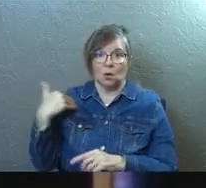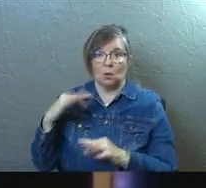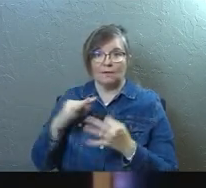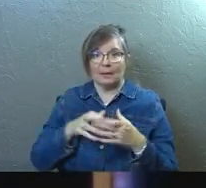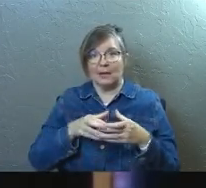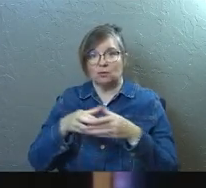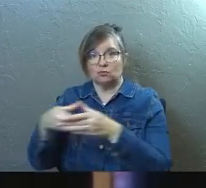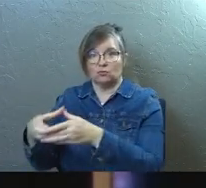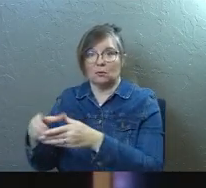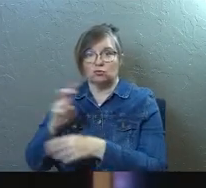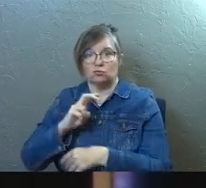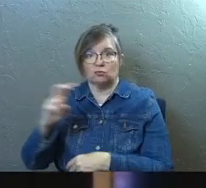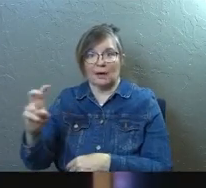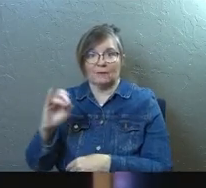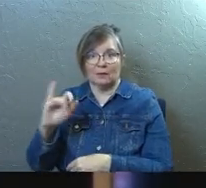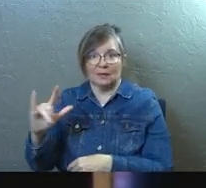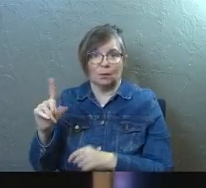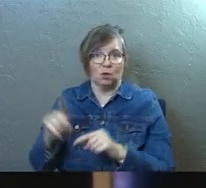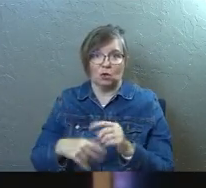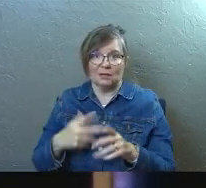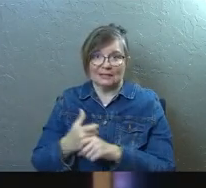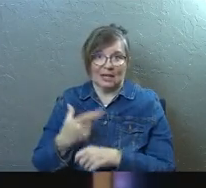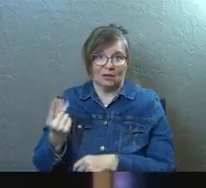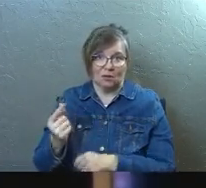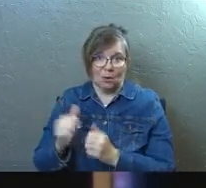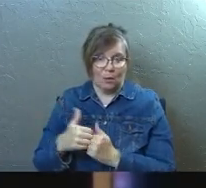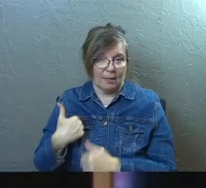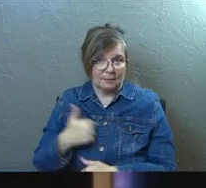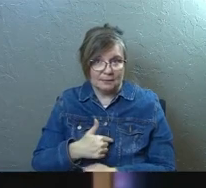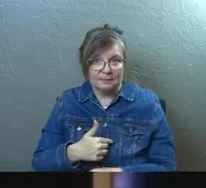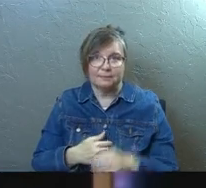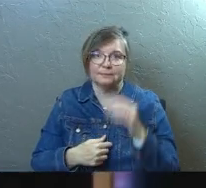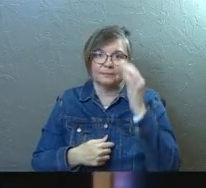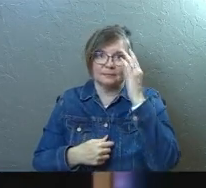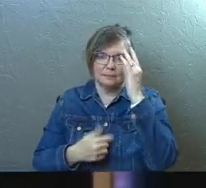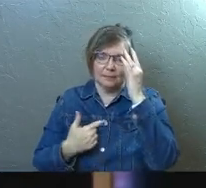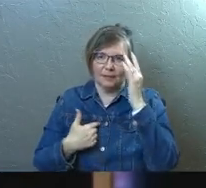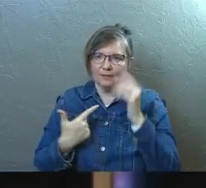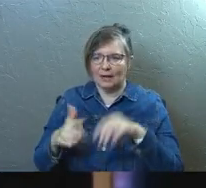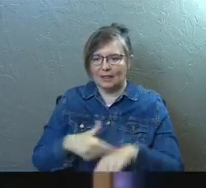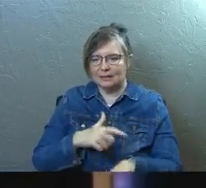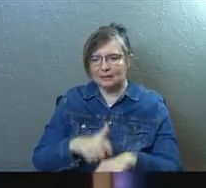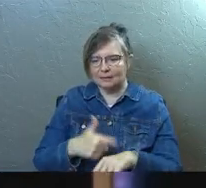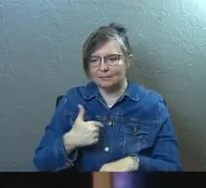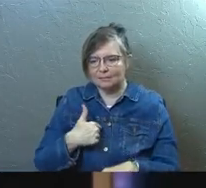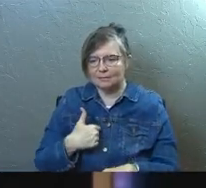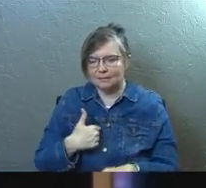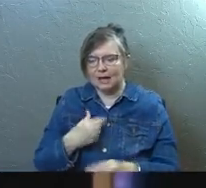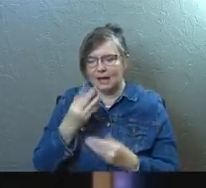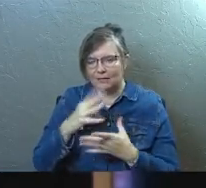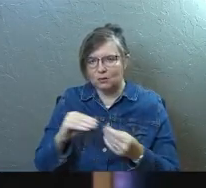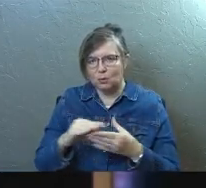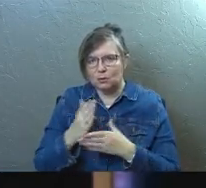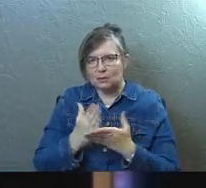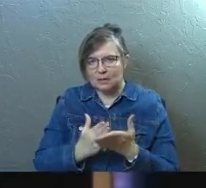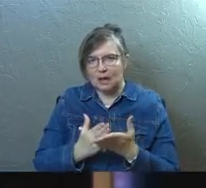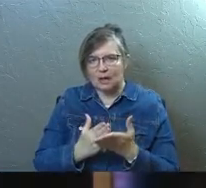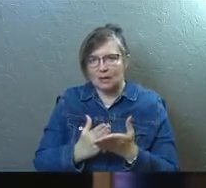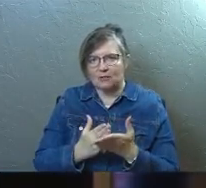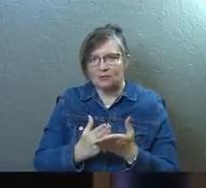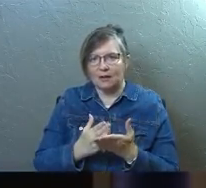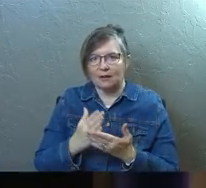and we couldn't take the dog. And if you've been here for any length of time, I've told you some of